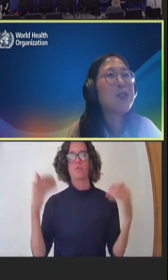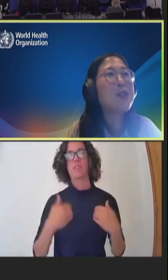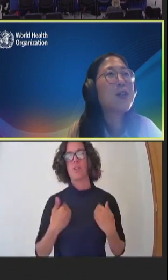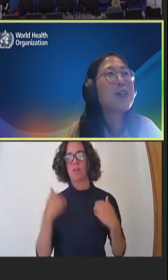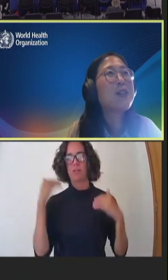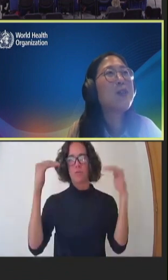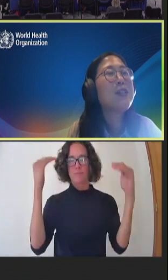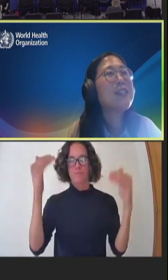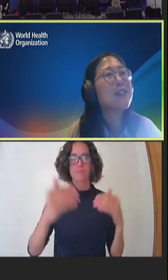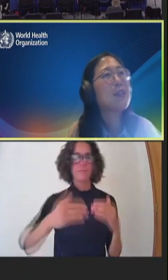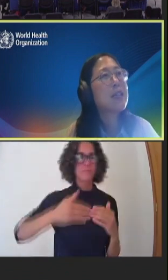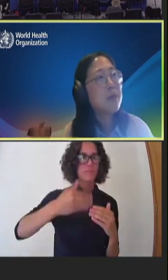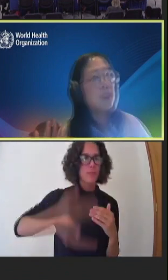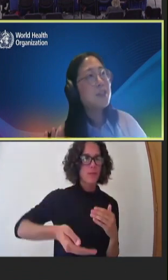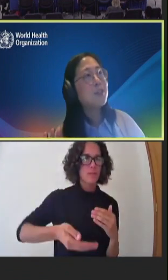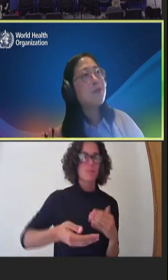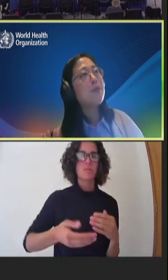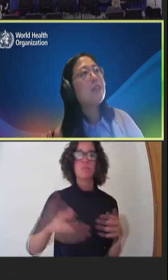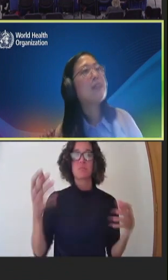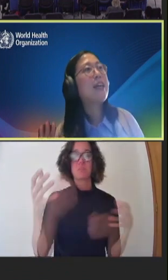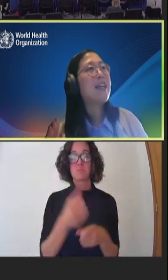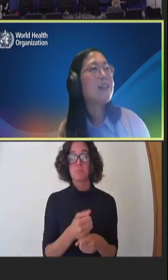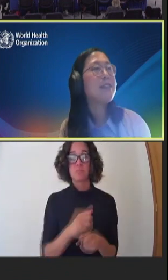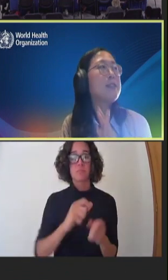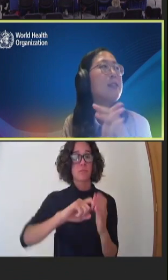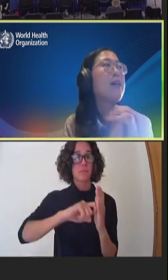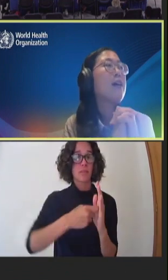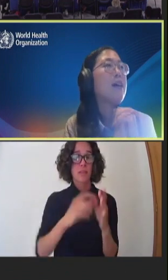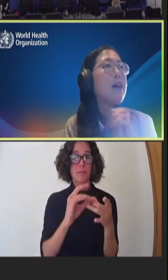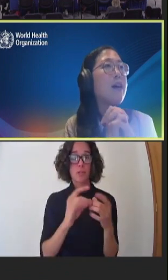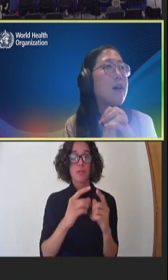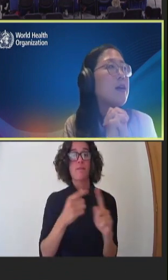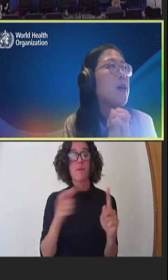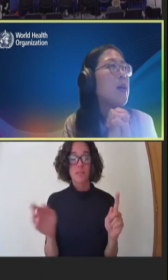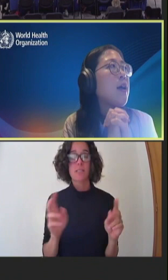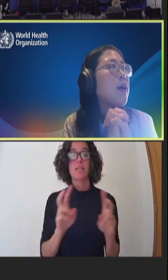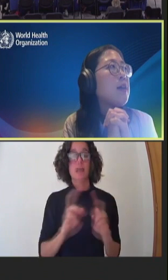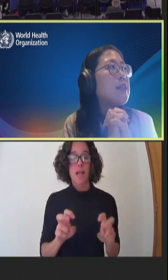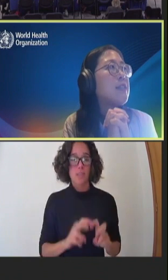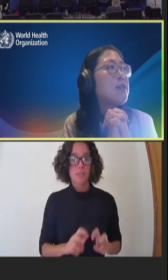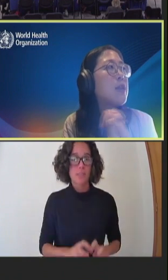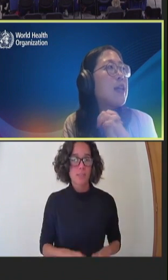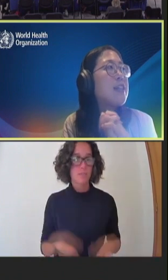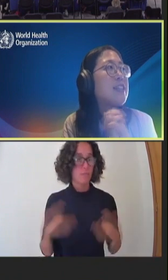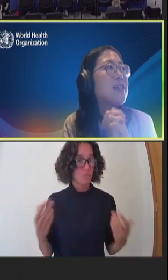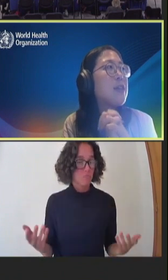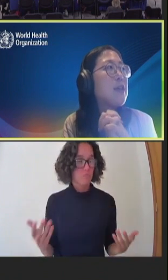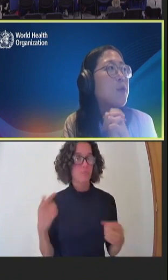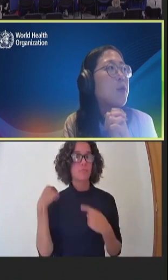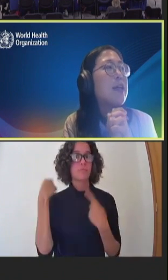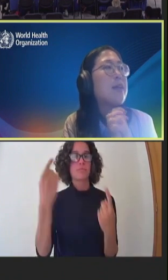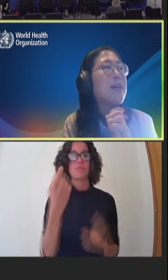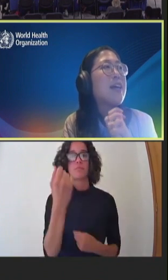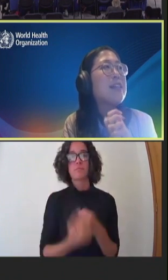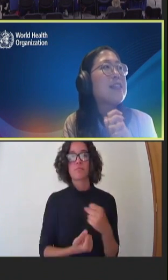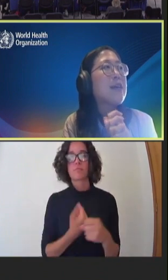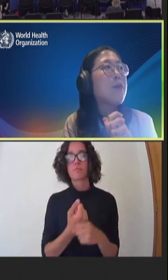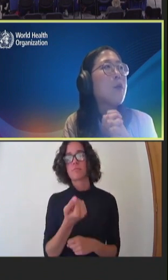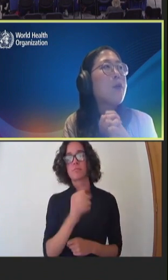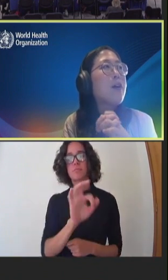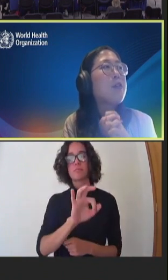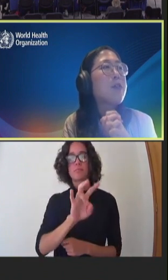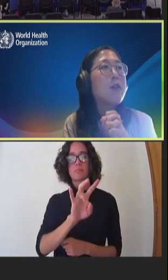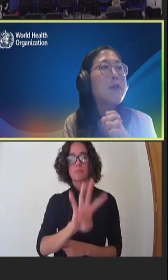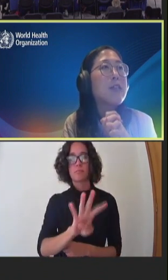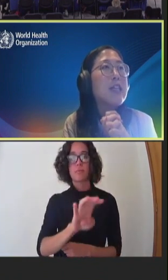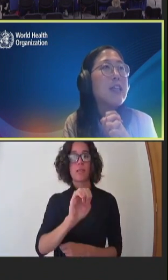Yeah, just to conclude, that these are the key messages from this analysis. Since 1974, EPI has saved